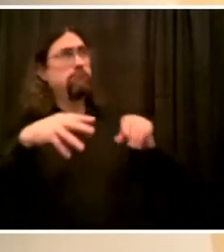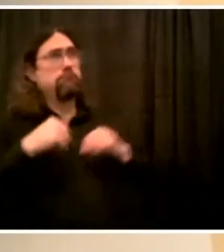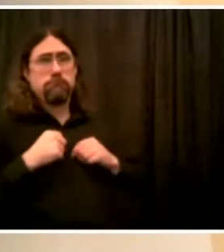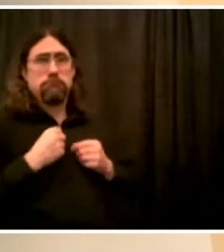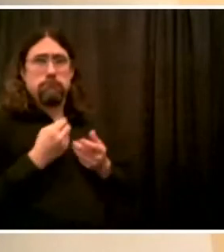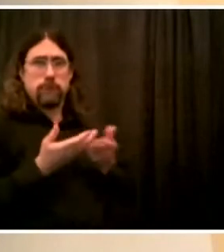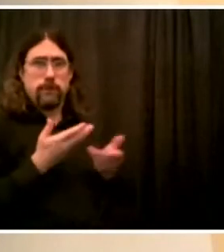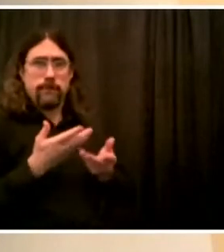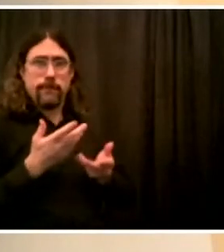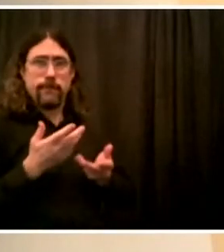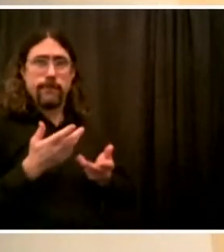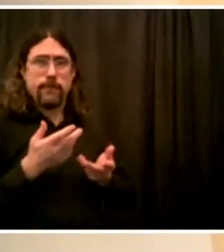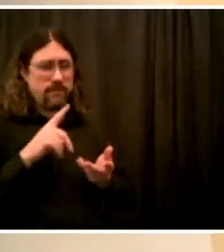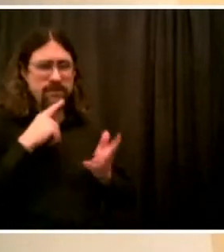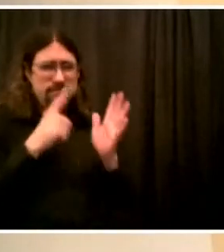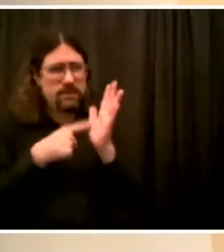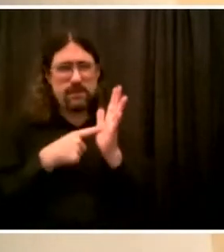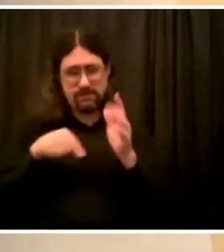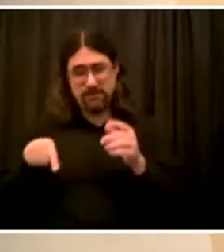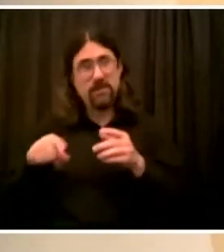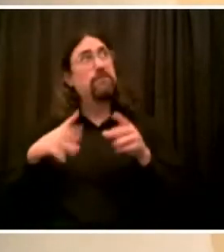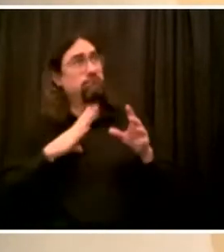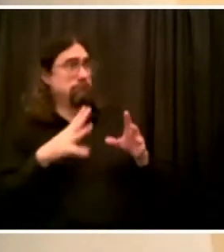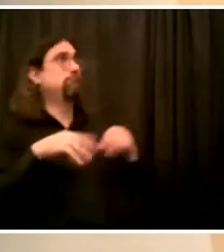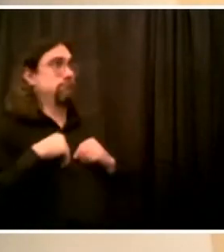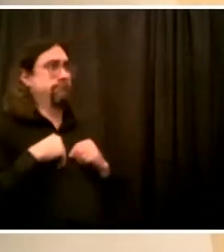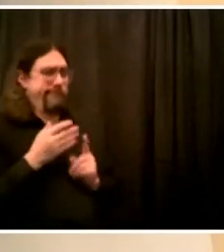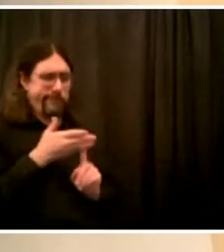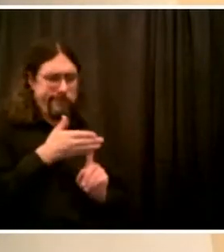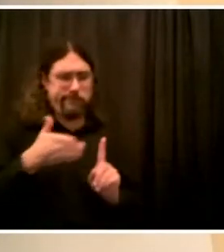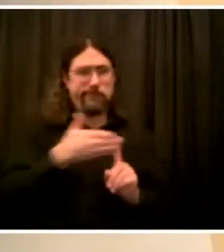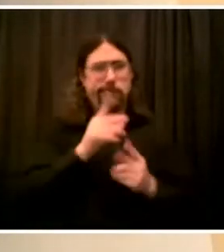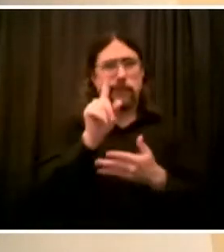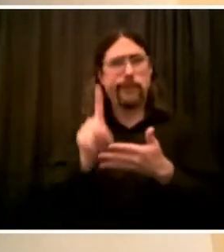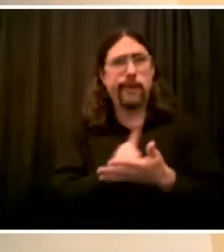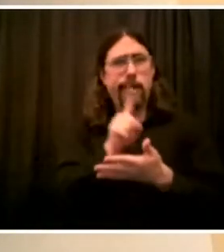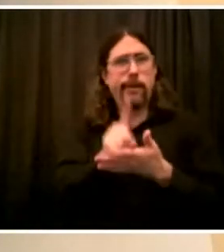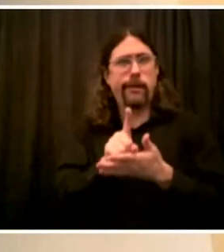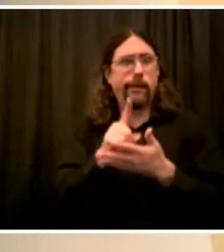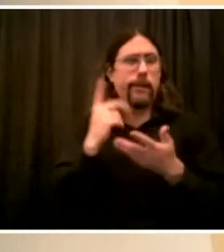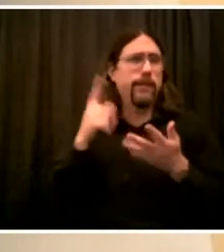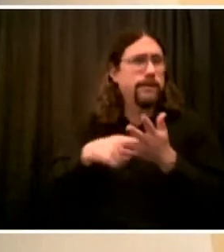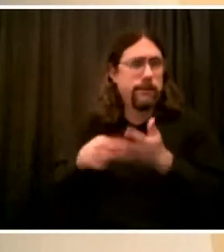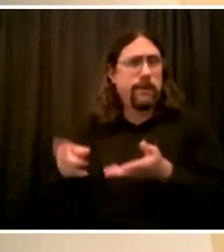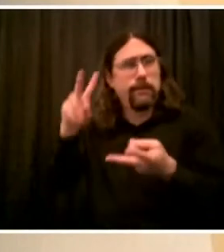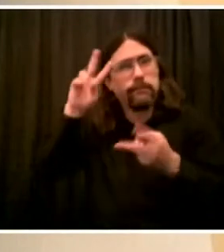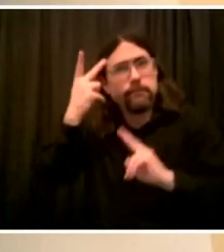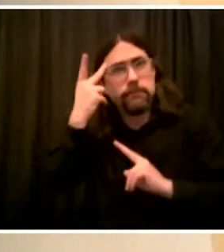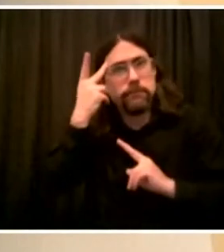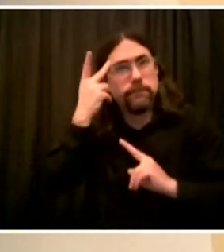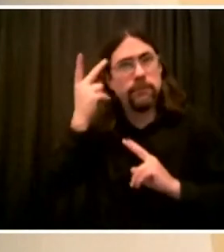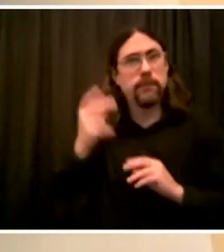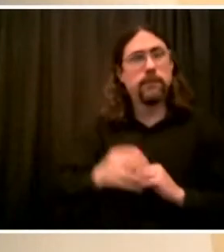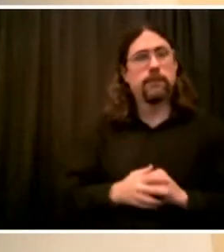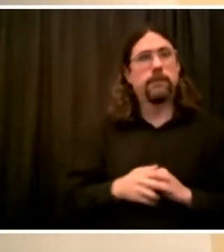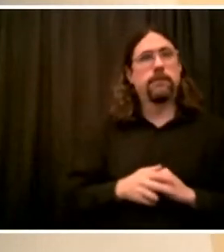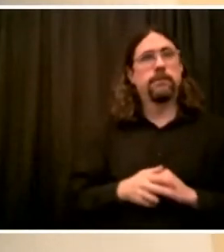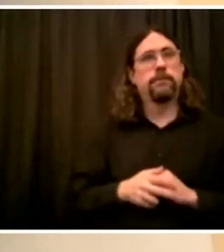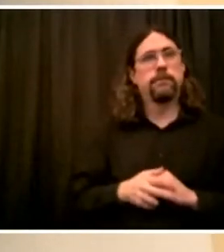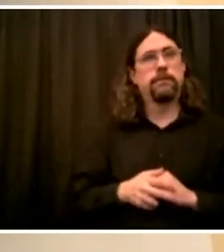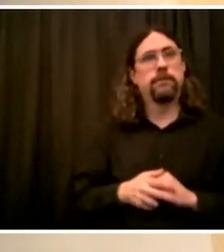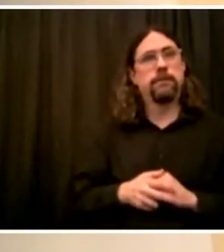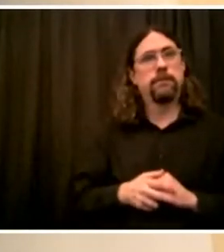that person, having gotten them to accept the offer of help to go to a shelter, even if they don't stay, because the next time we know